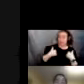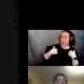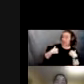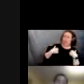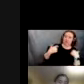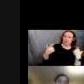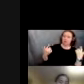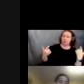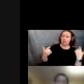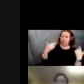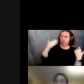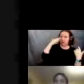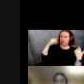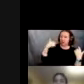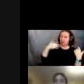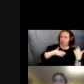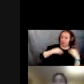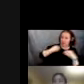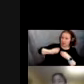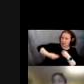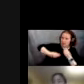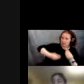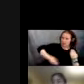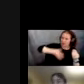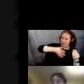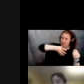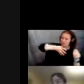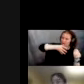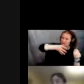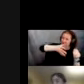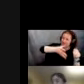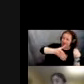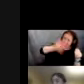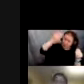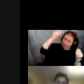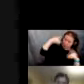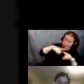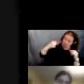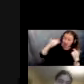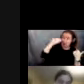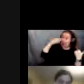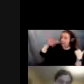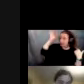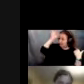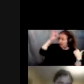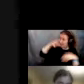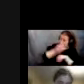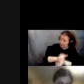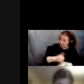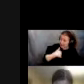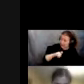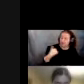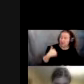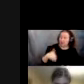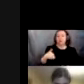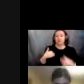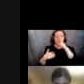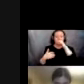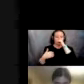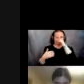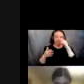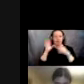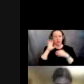their, you know, ancestor had been Japanese American, or, you know, and so I'll get to